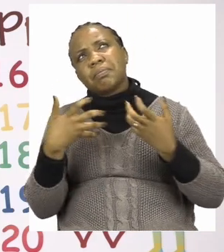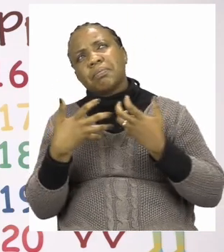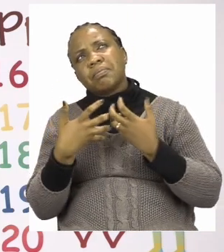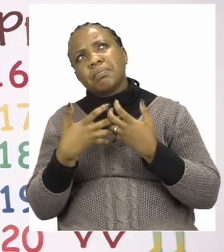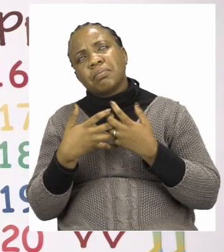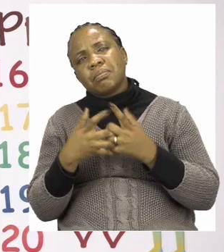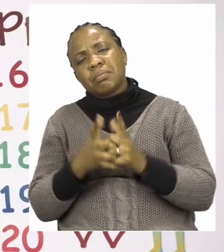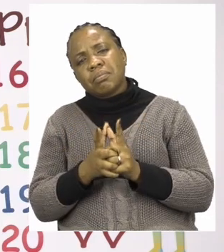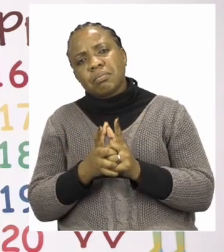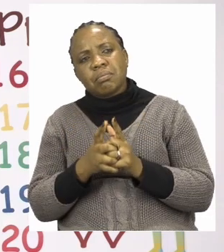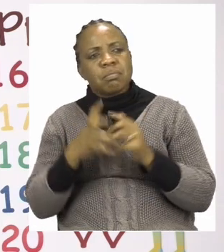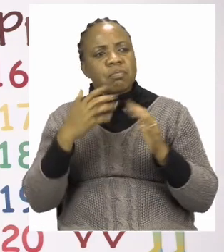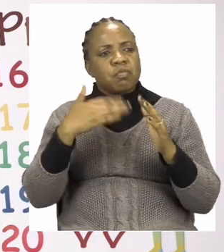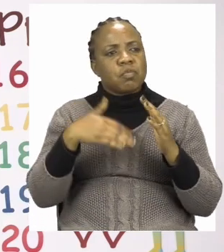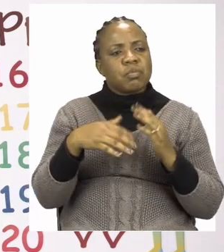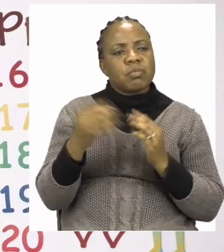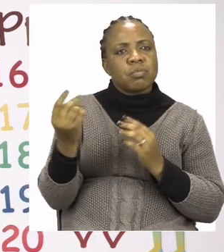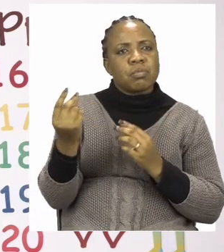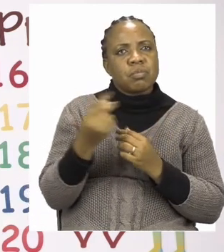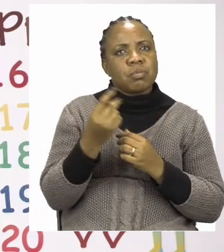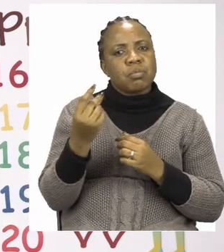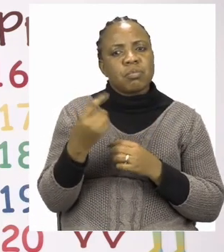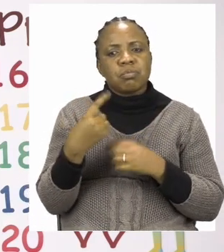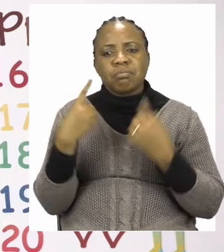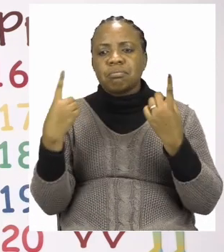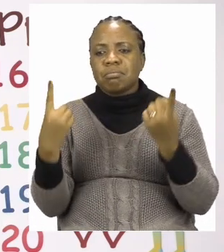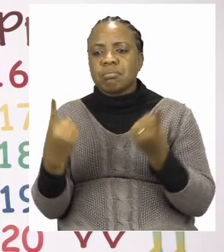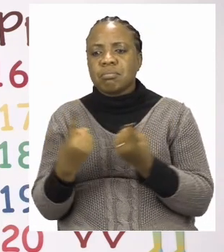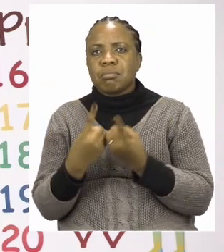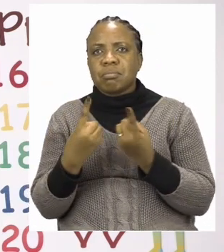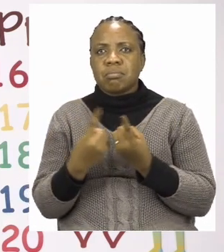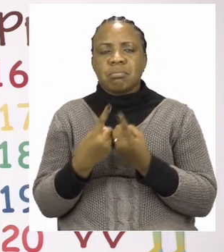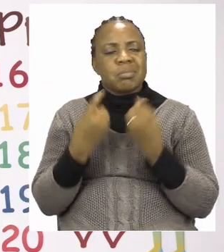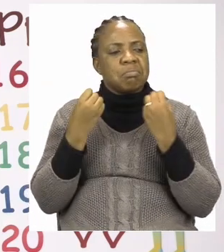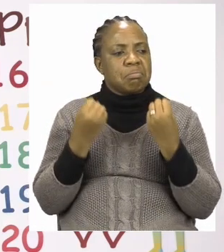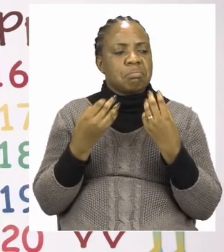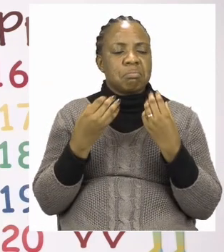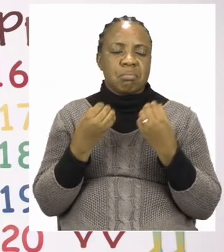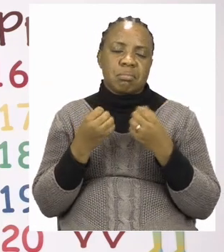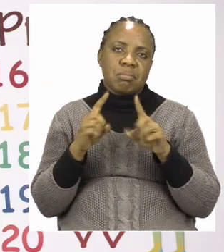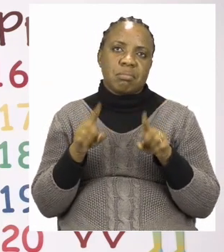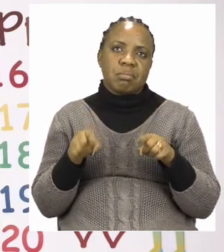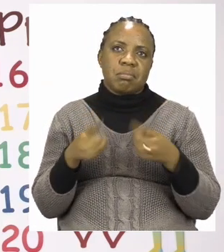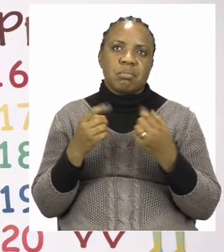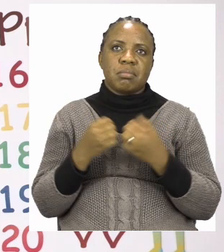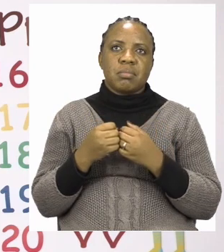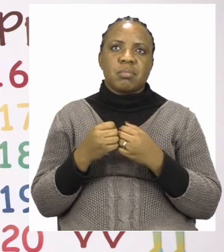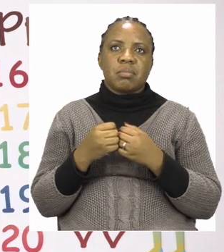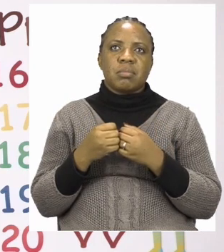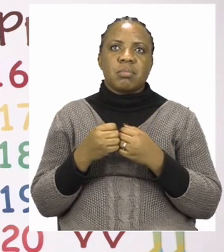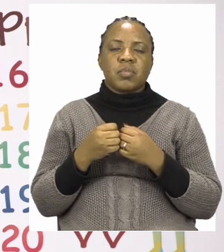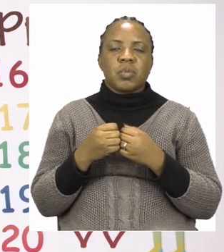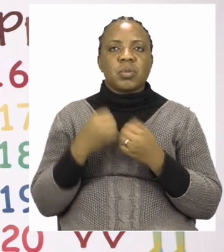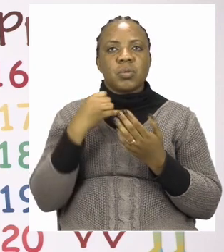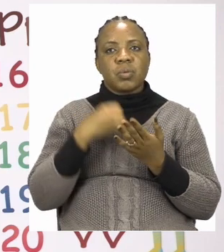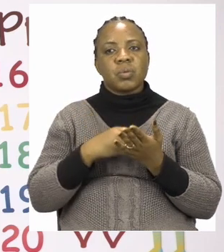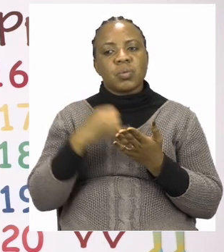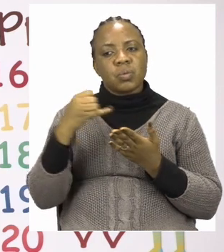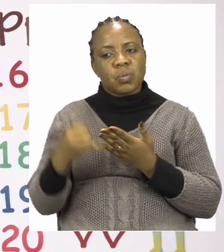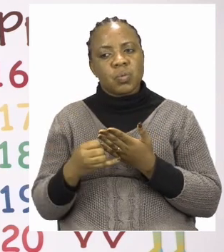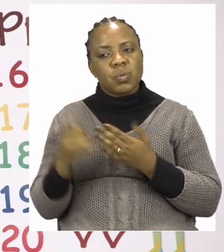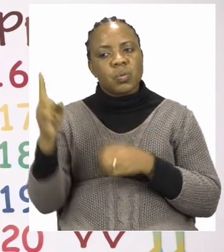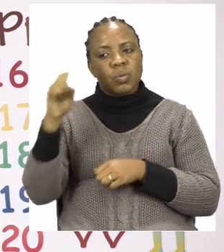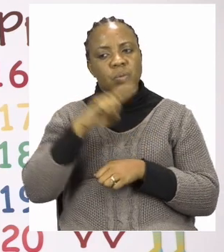shopping, there's time to play and all sorts of things. So the weekends that we have is